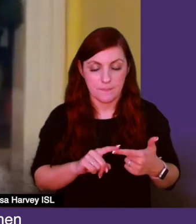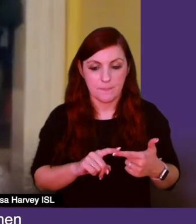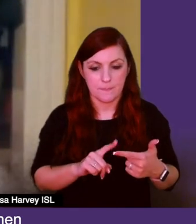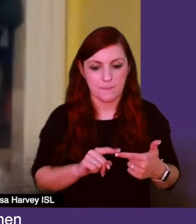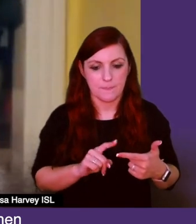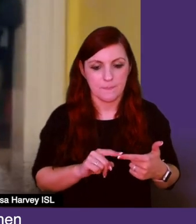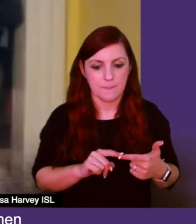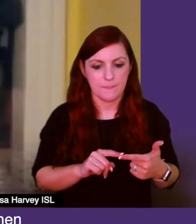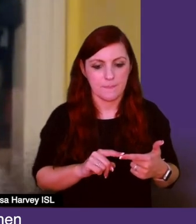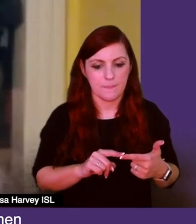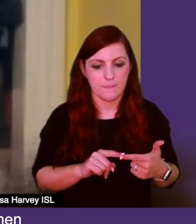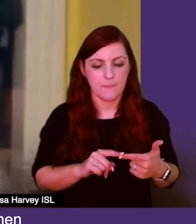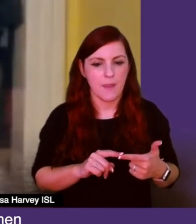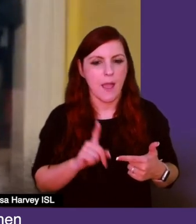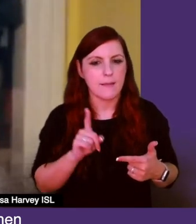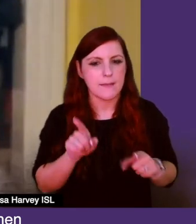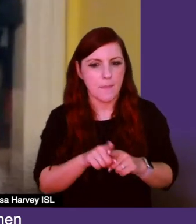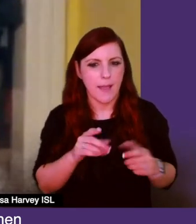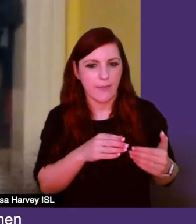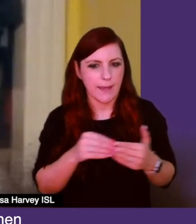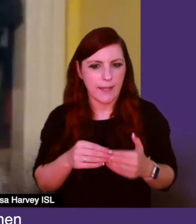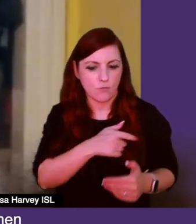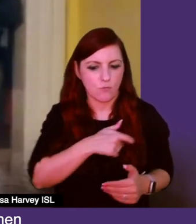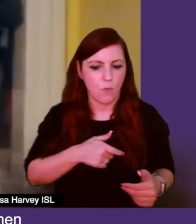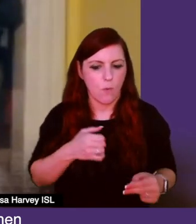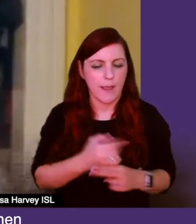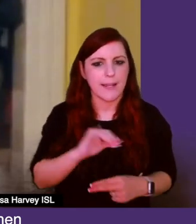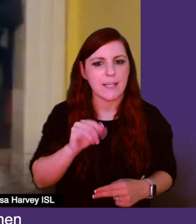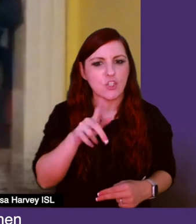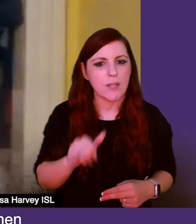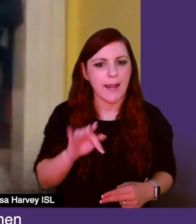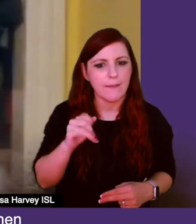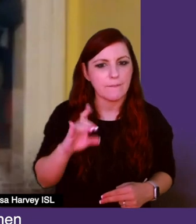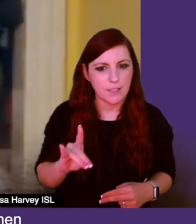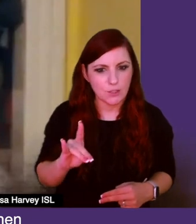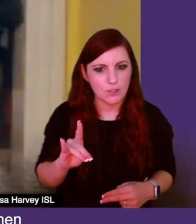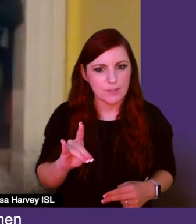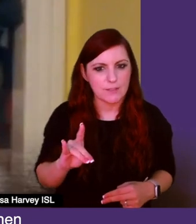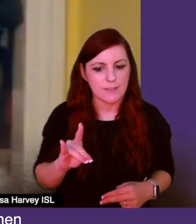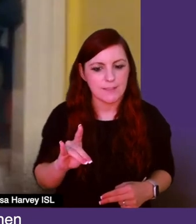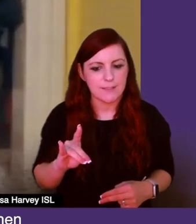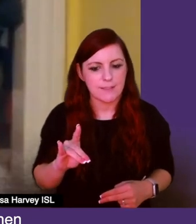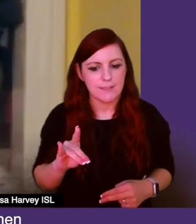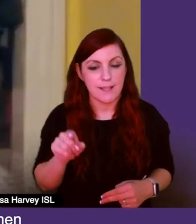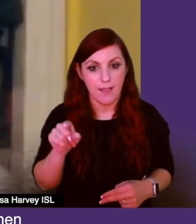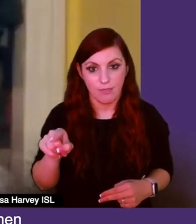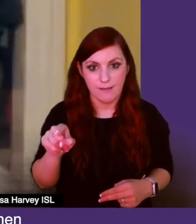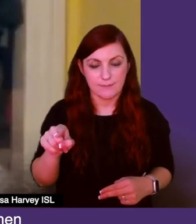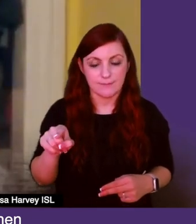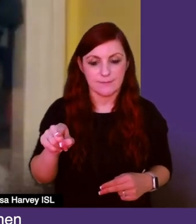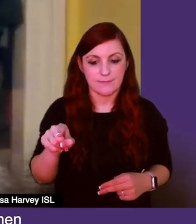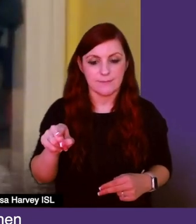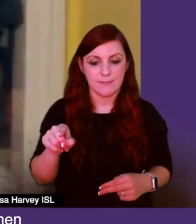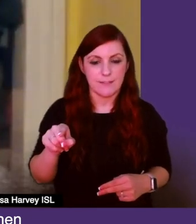also played the lead role in Jellyfish at the Bush Theatre, which